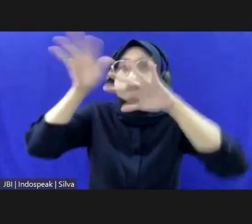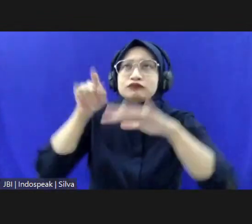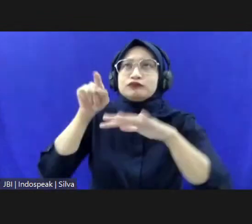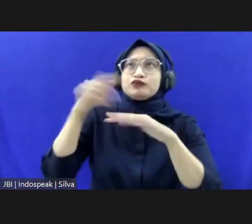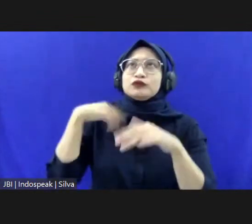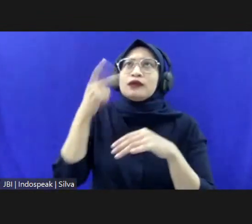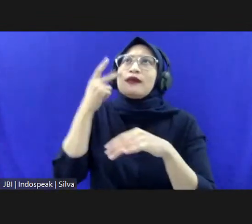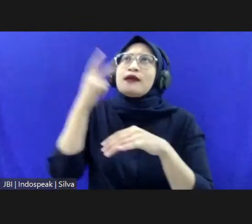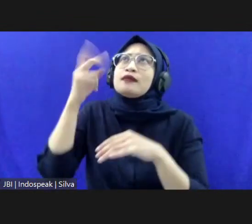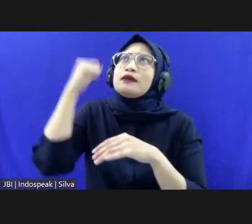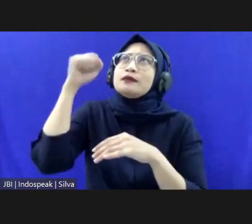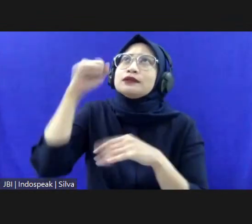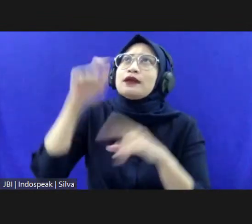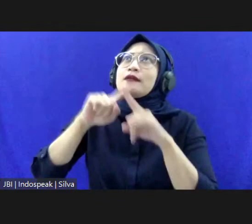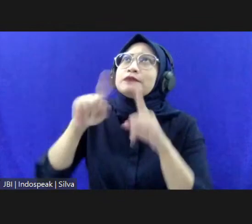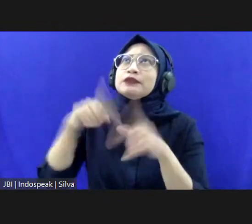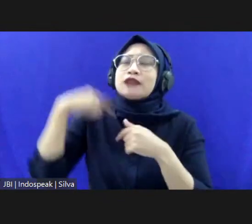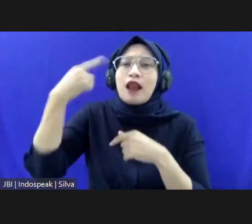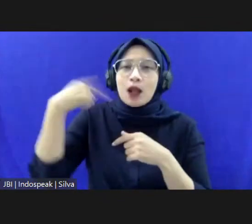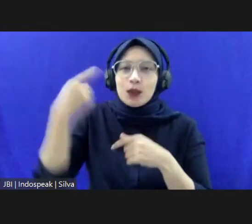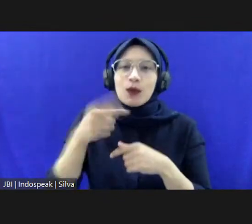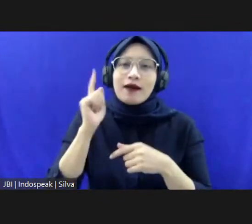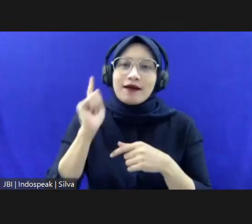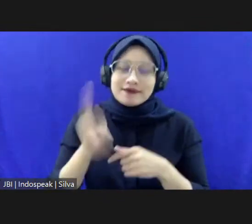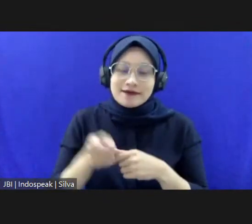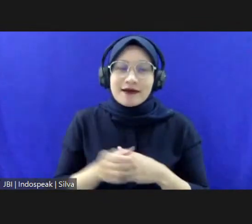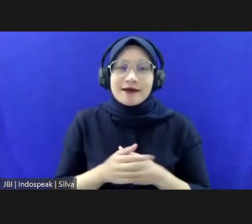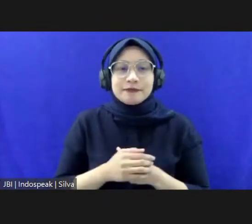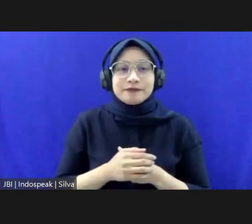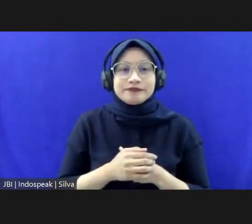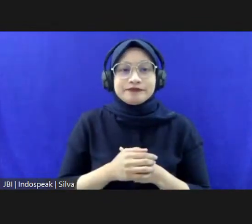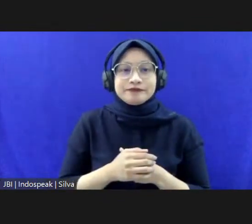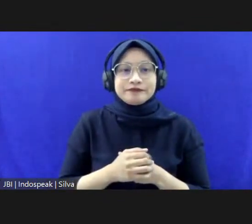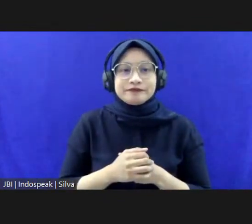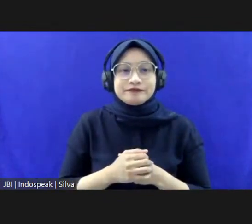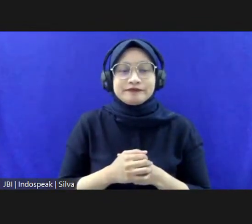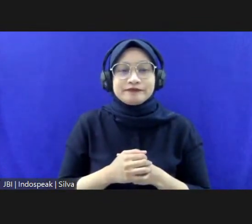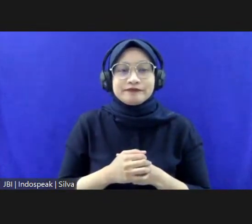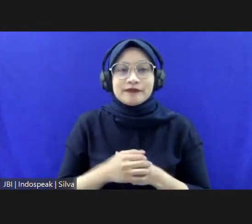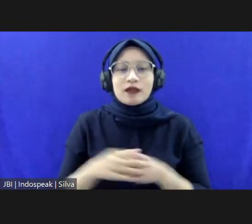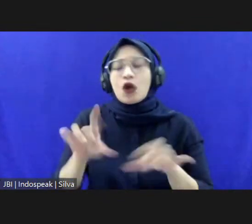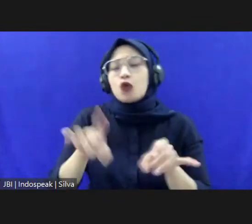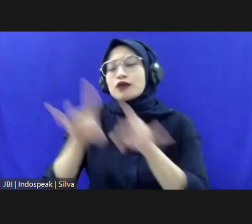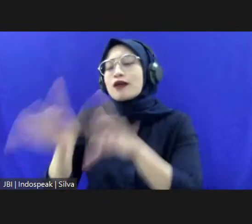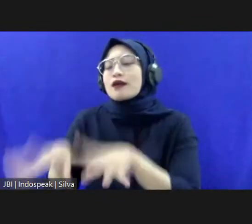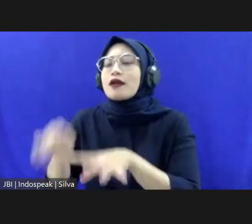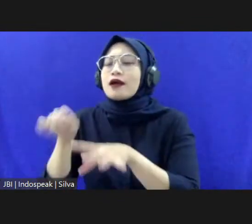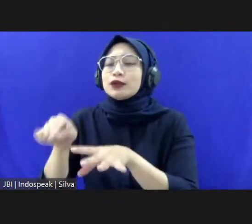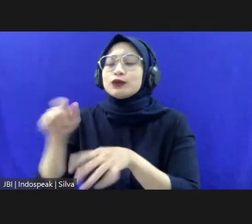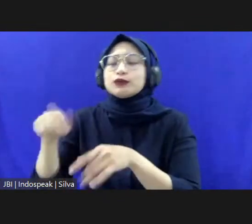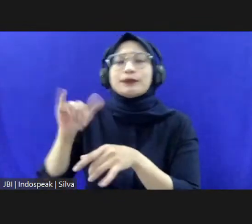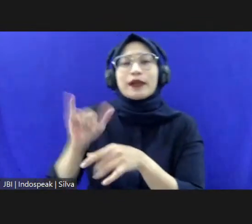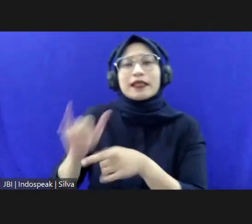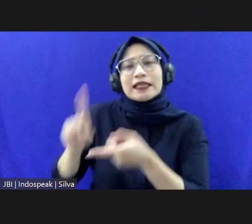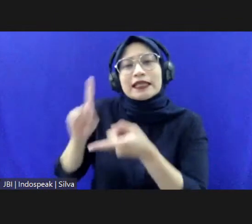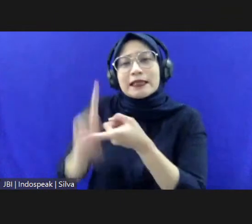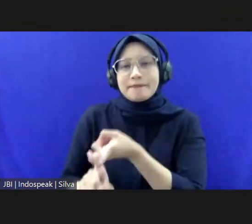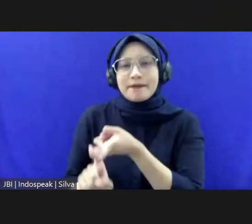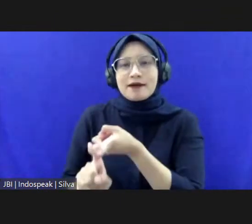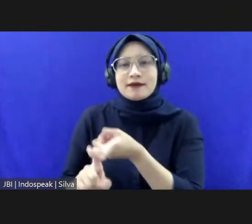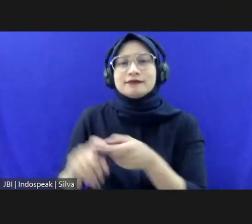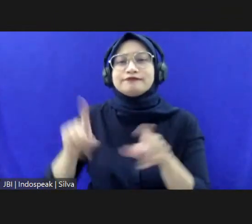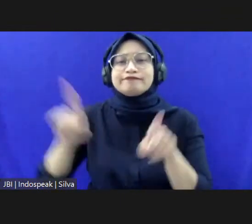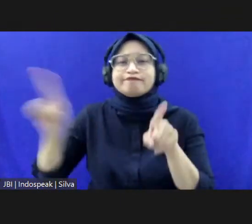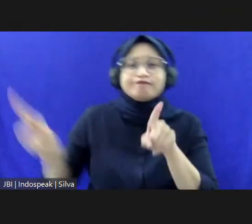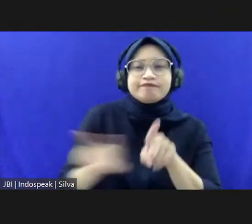you. Australia is a friend that is always there for Indonesia to help us to find solutions to all the